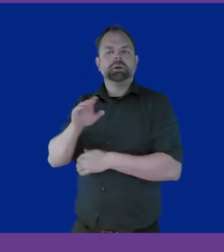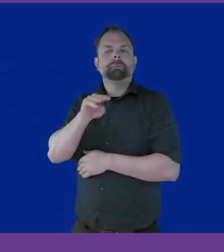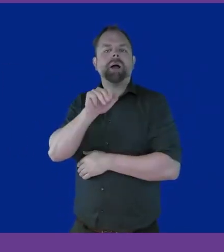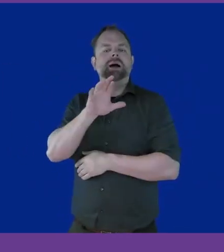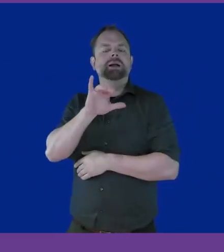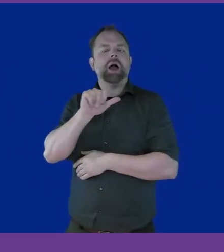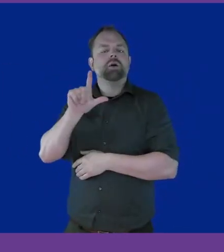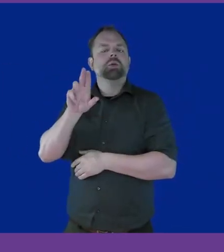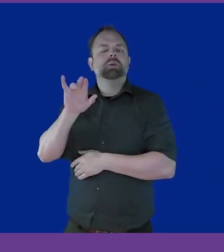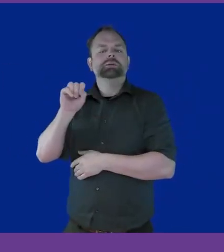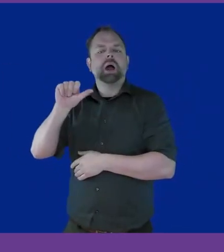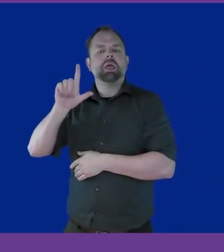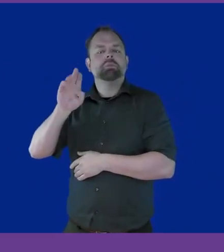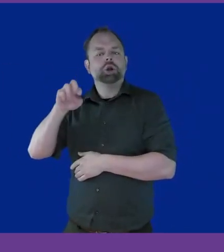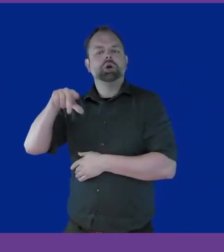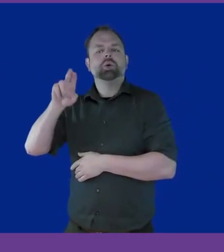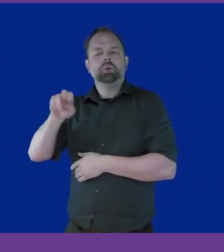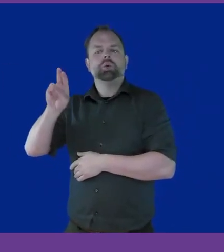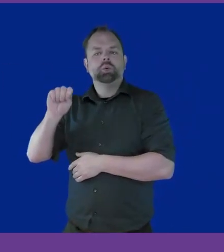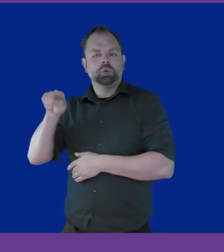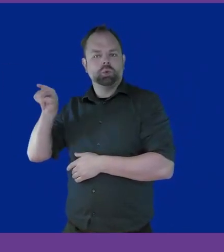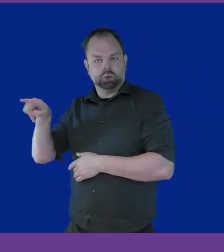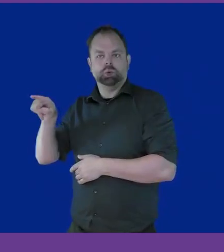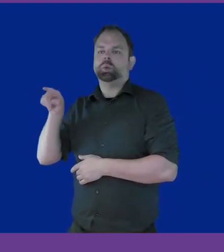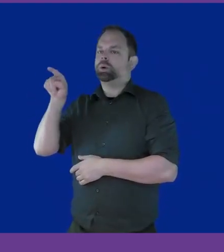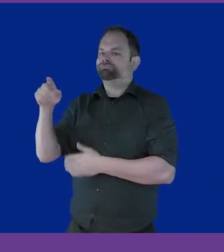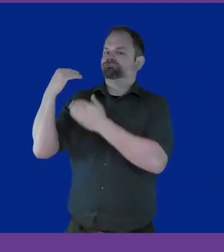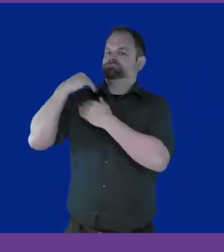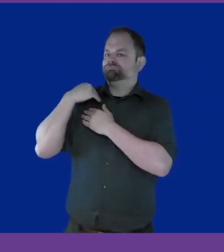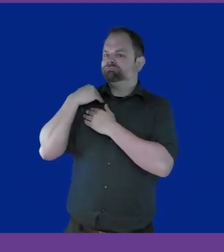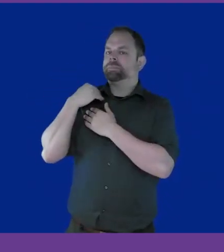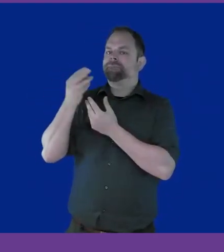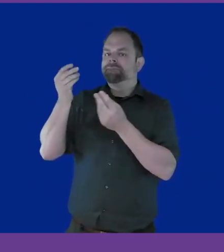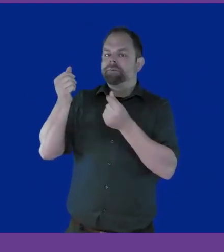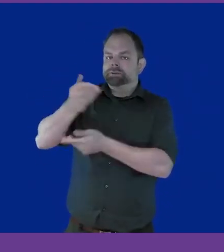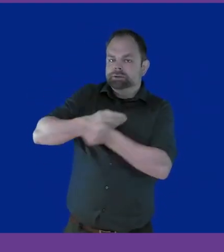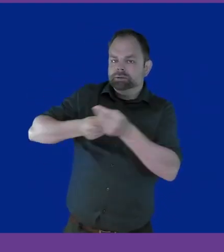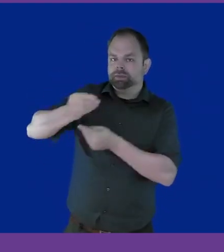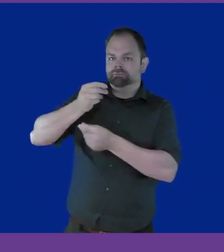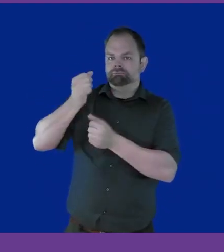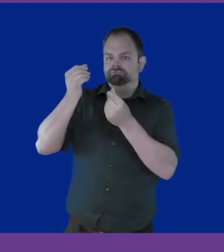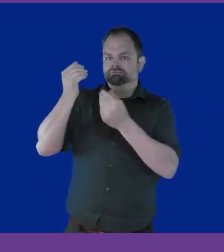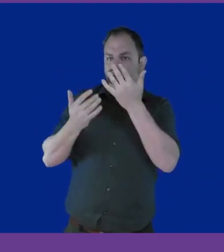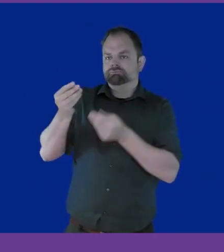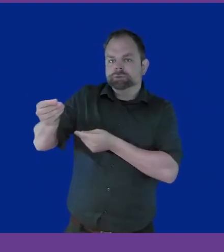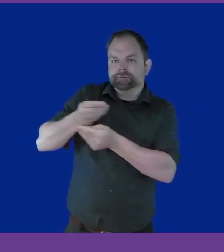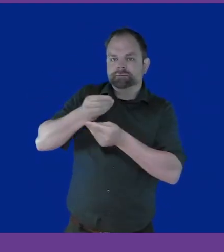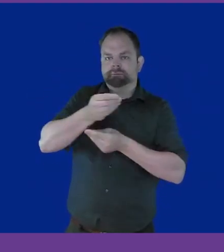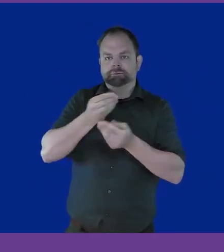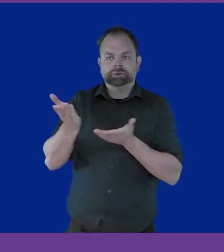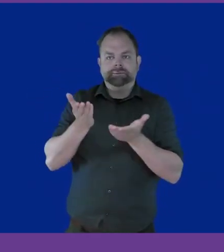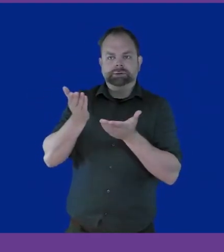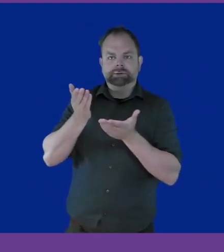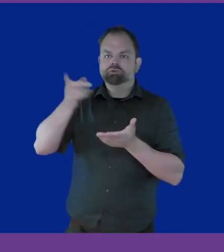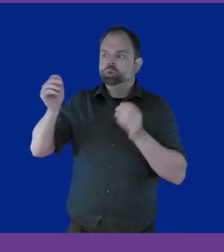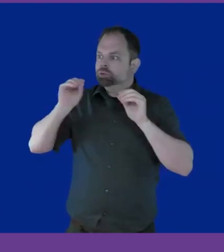take it, in my view, as early part of financial education, you realize how finance works,